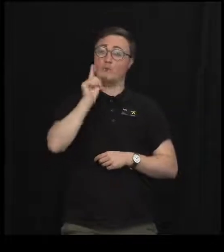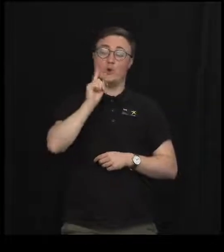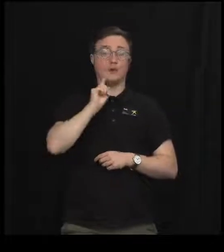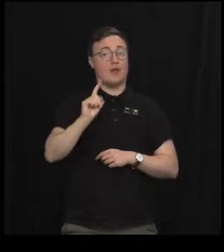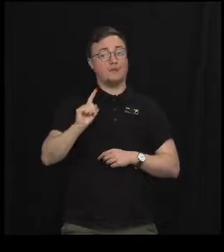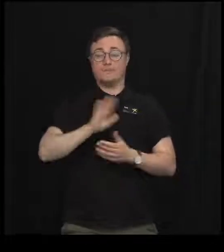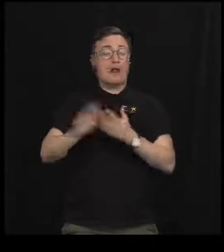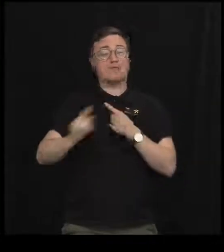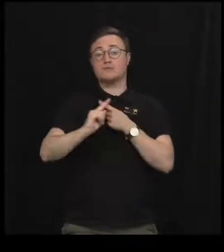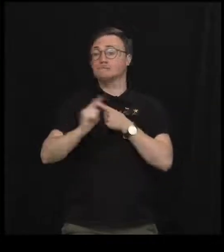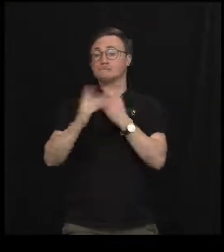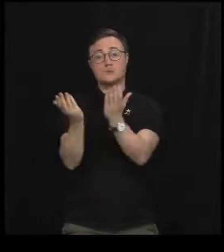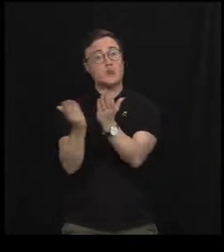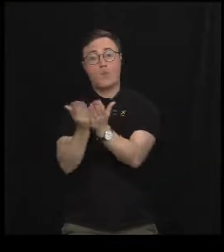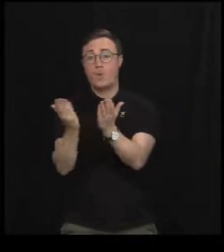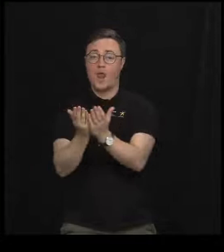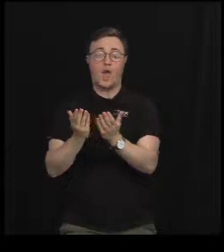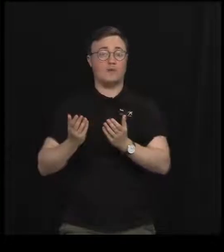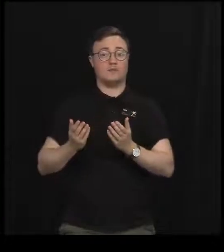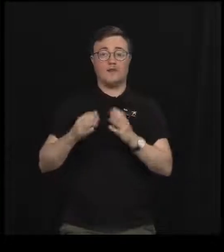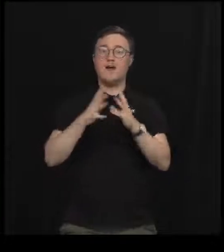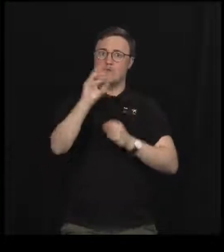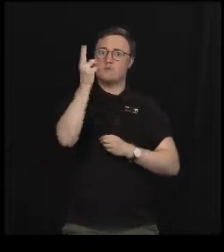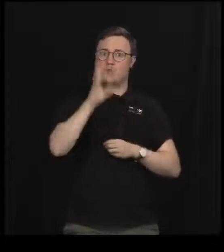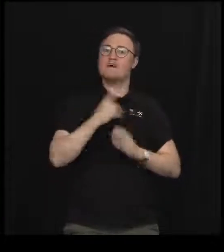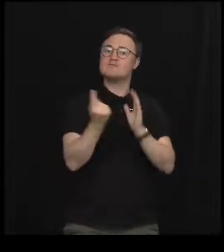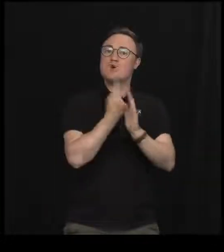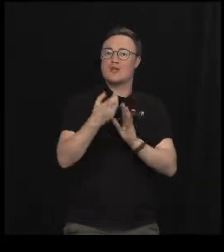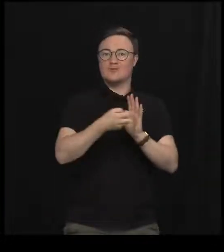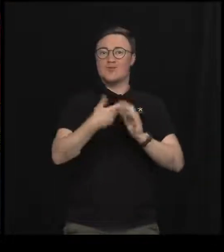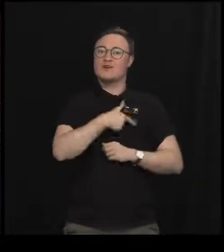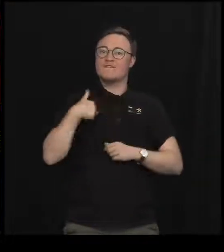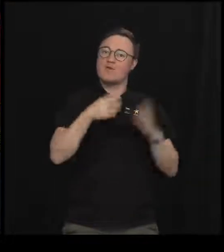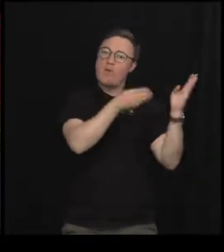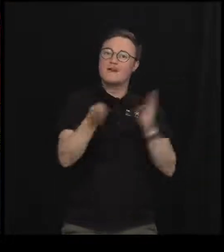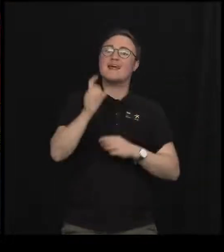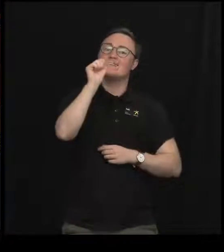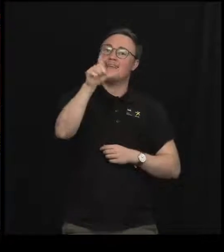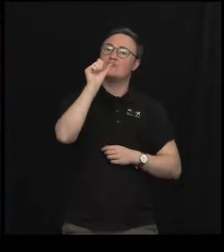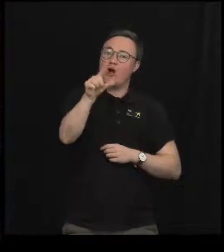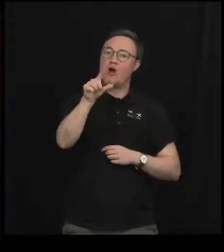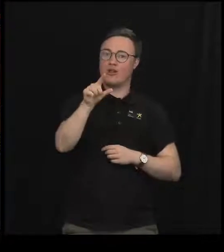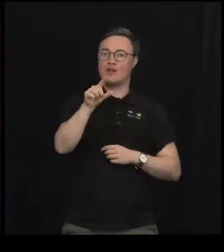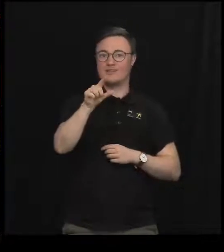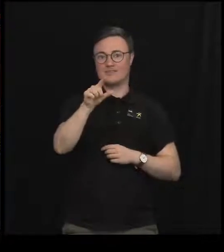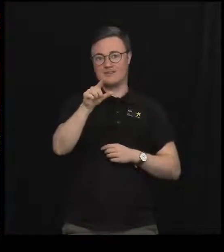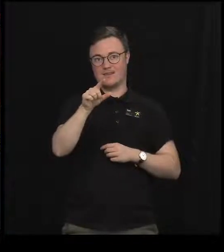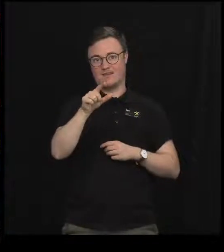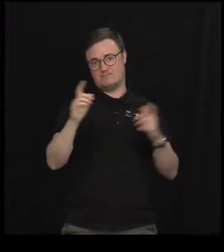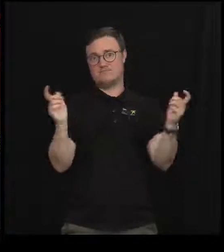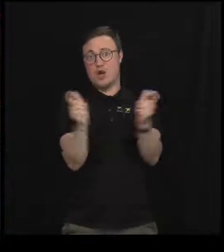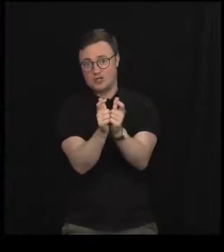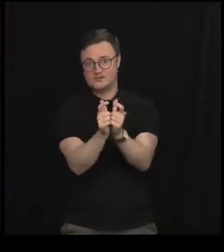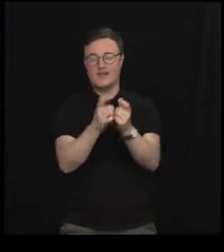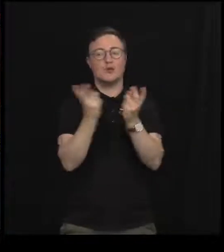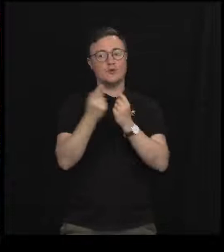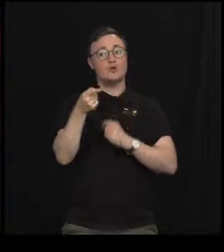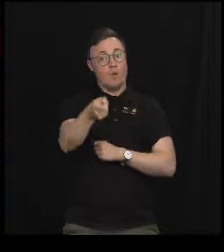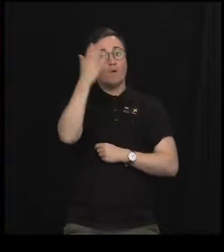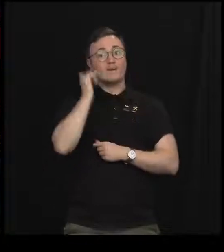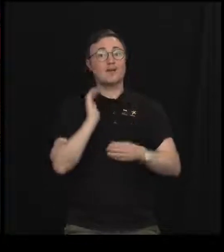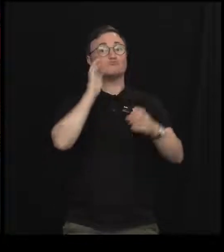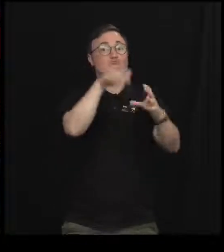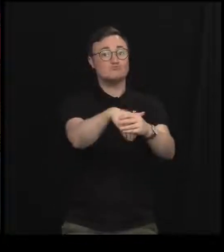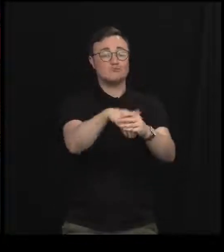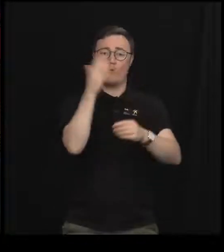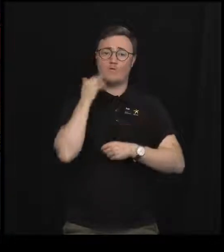on the screen could see any difference between this child and another child. It's only a beginning, but we have to remember that UNICEF is working